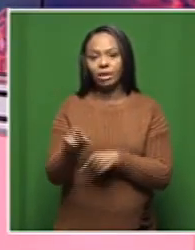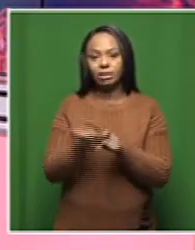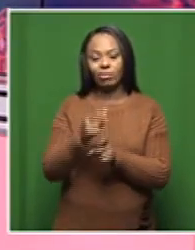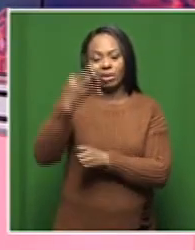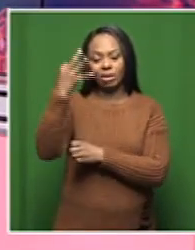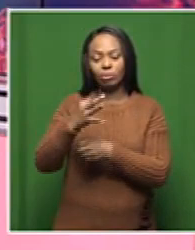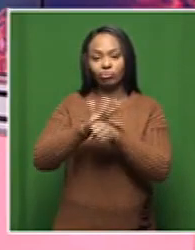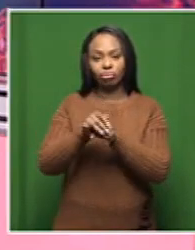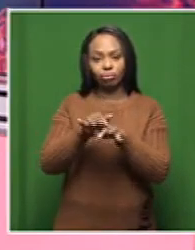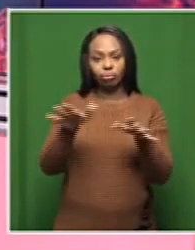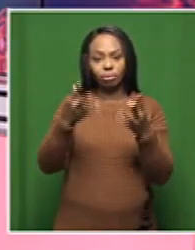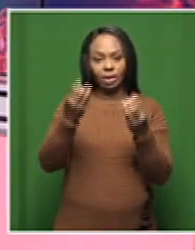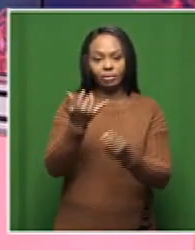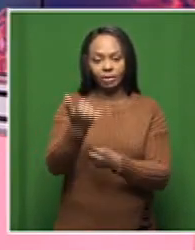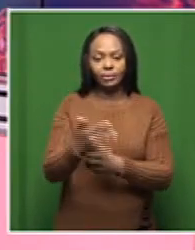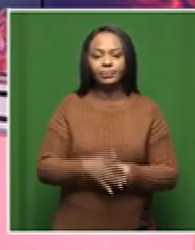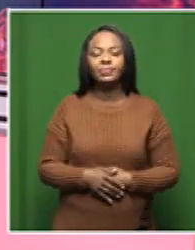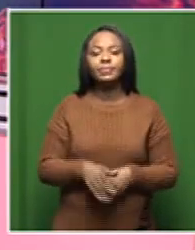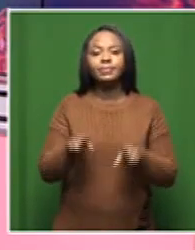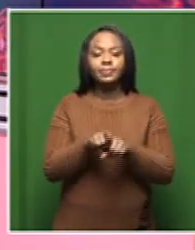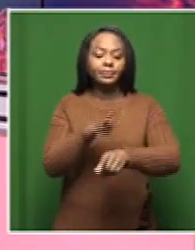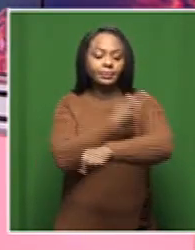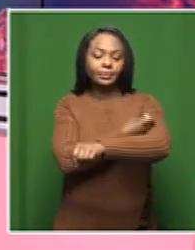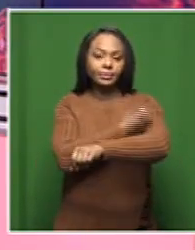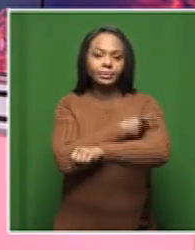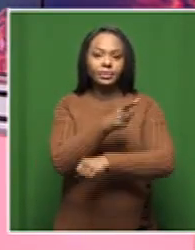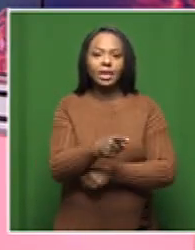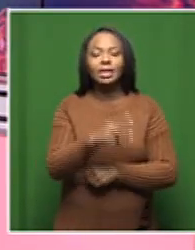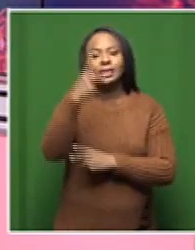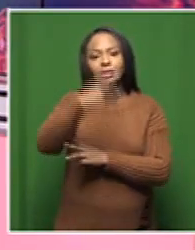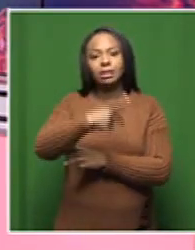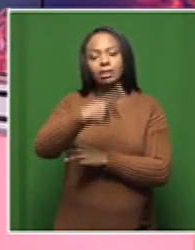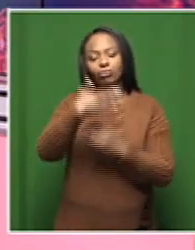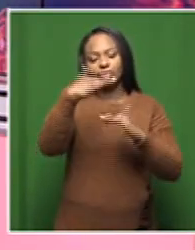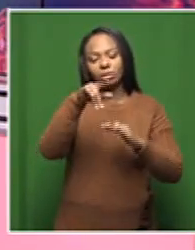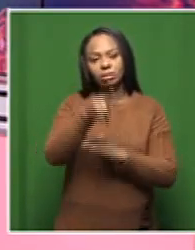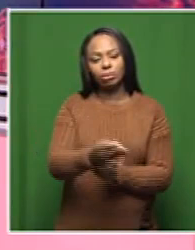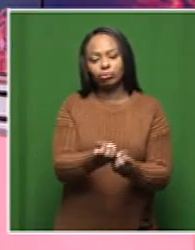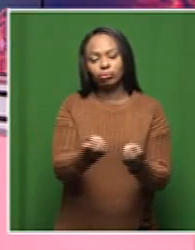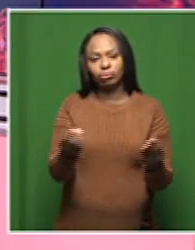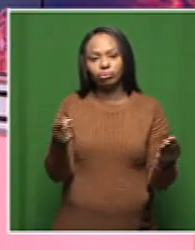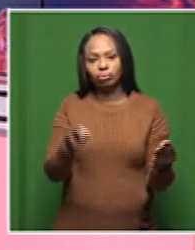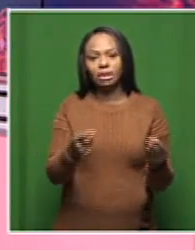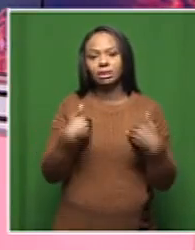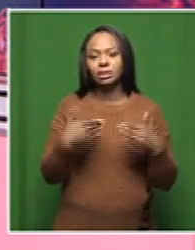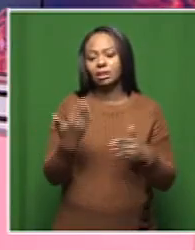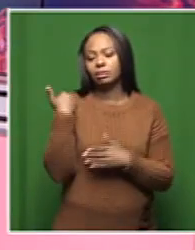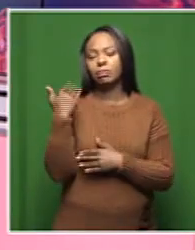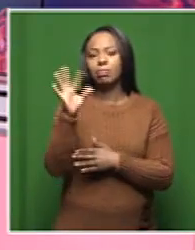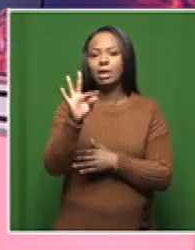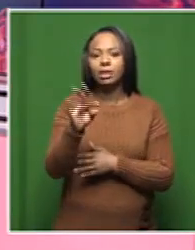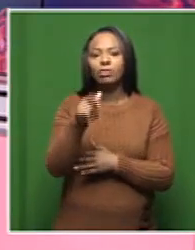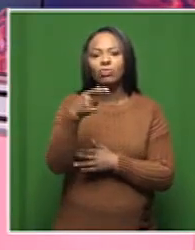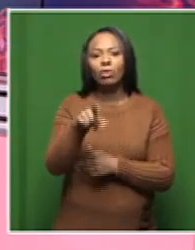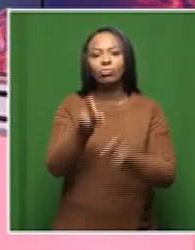the second wave of the country's vaccine rollout began last week on Monday for South Africans over 60,